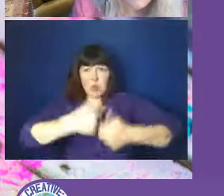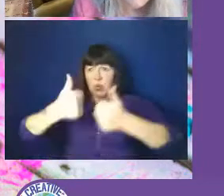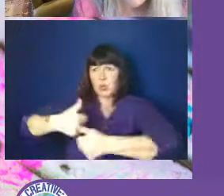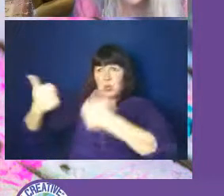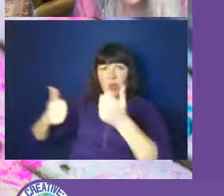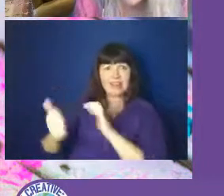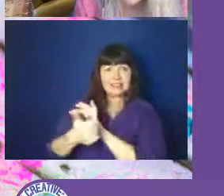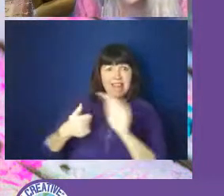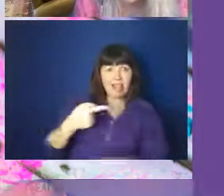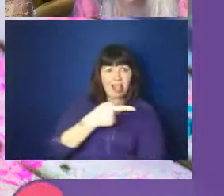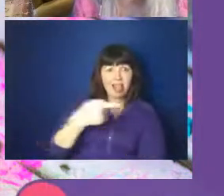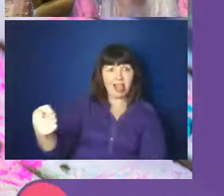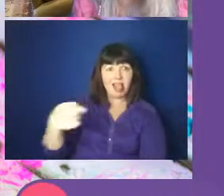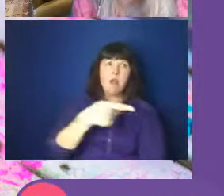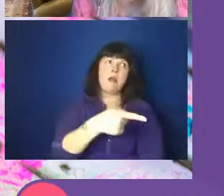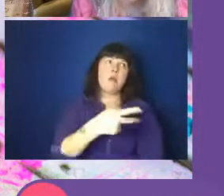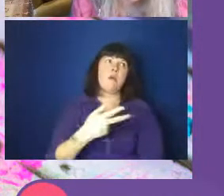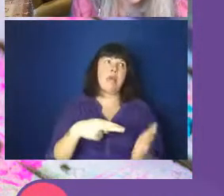Naz says she loves this.